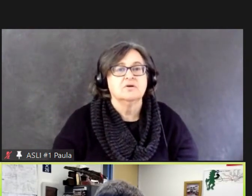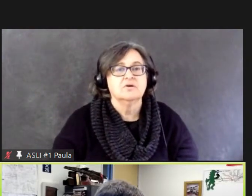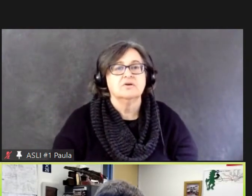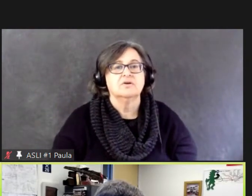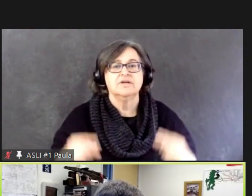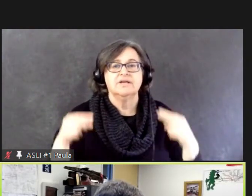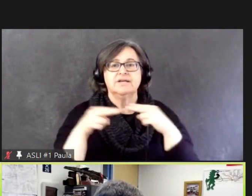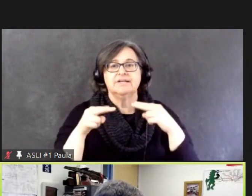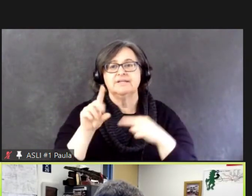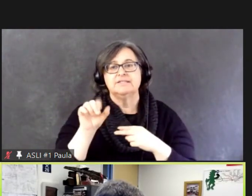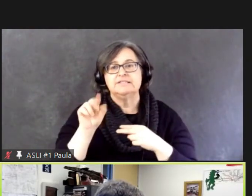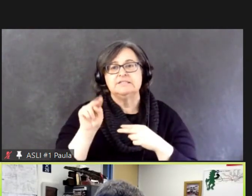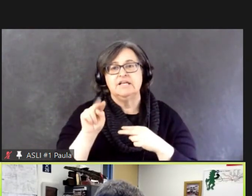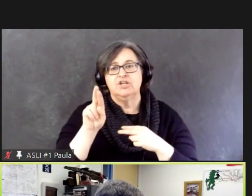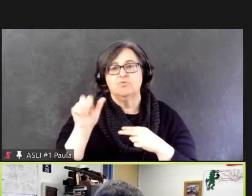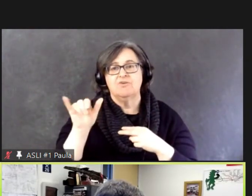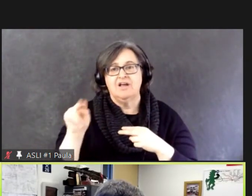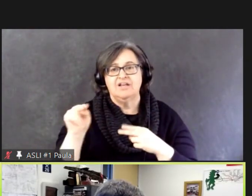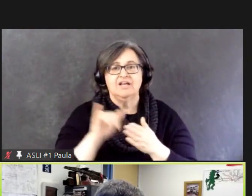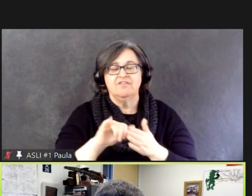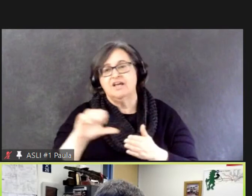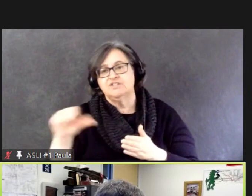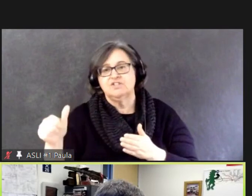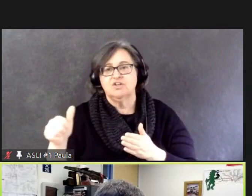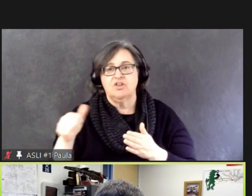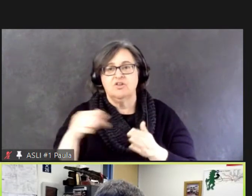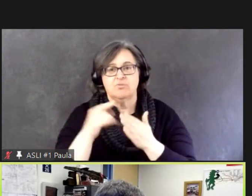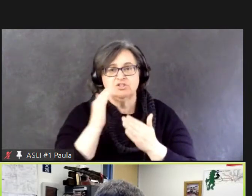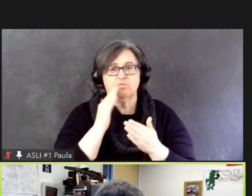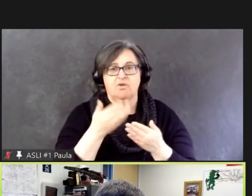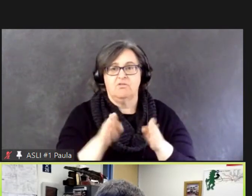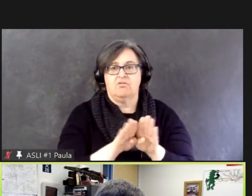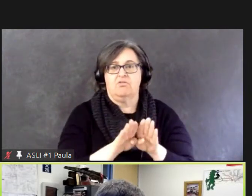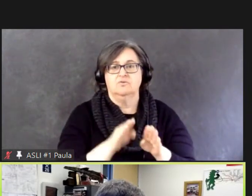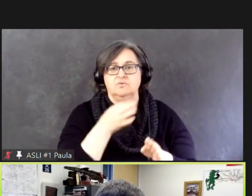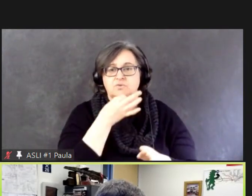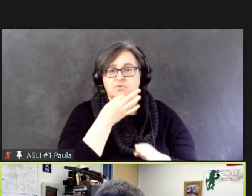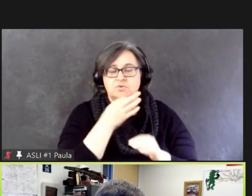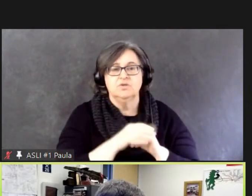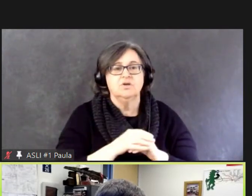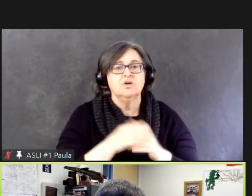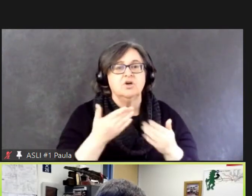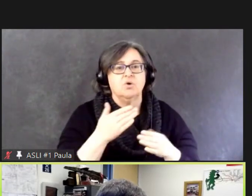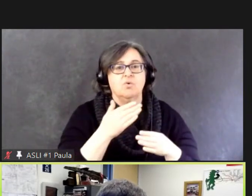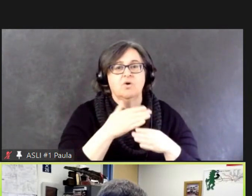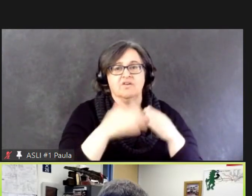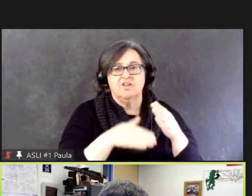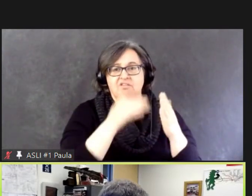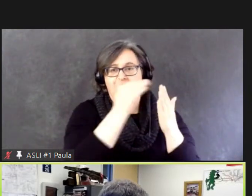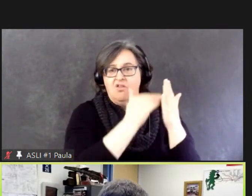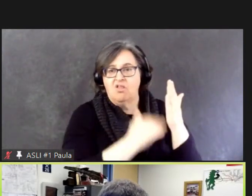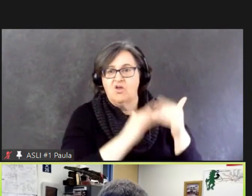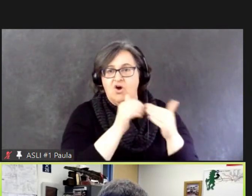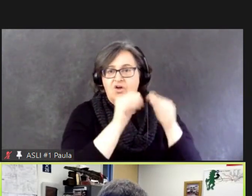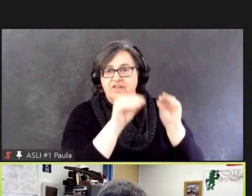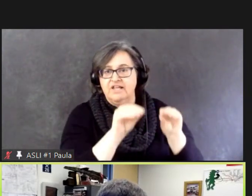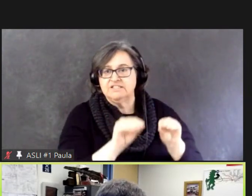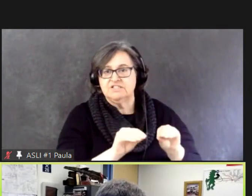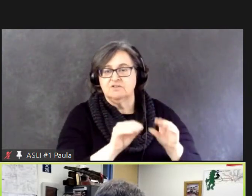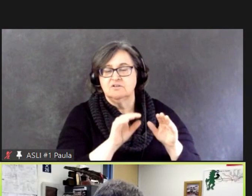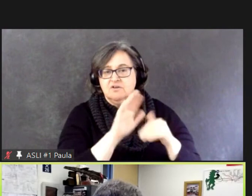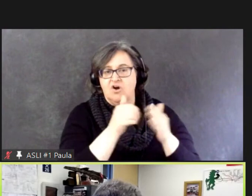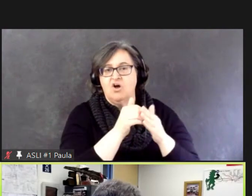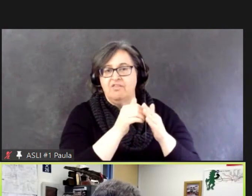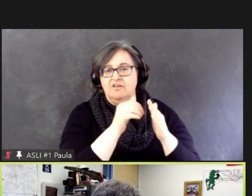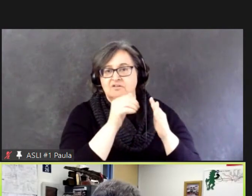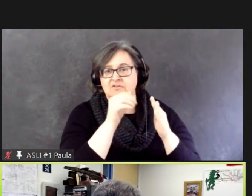So Dan Ryan Inverters is another project that's coming quickly to a close. We have at this point completed all the installations, and we are moving into the